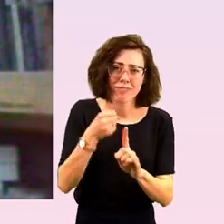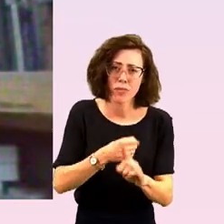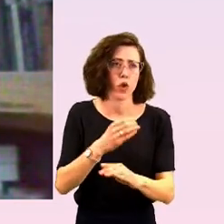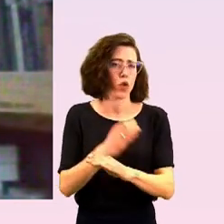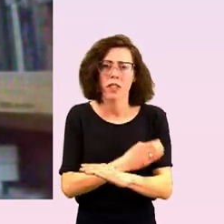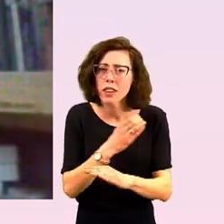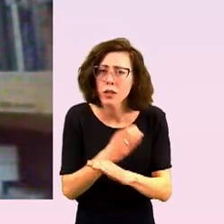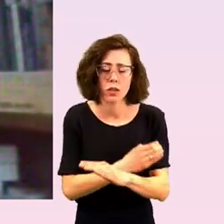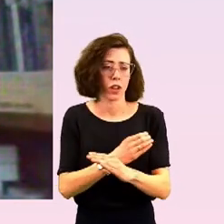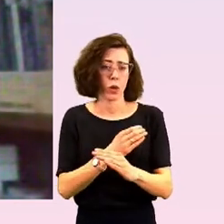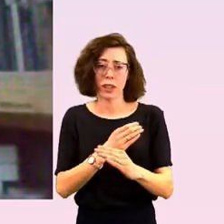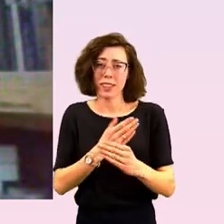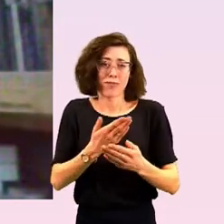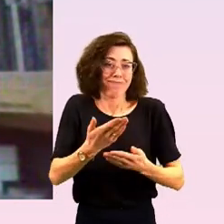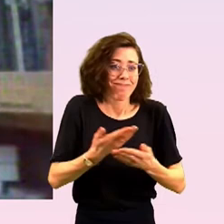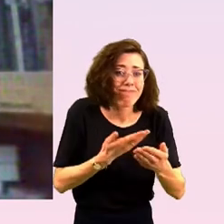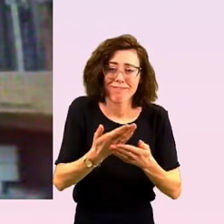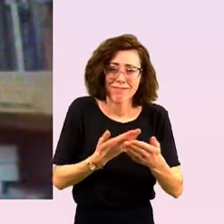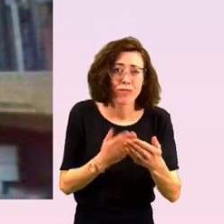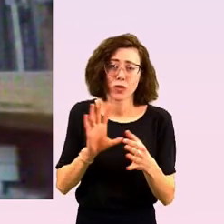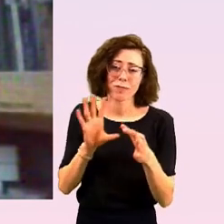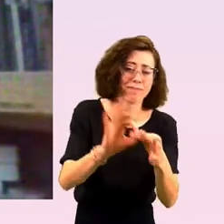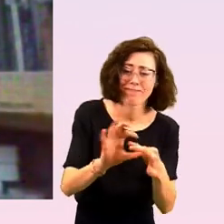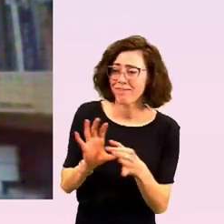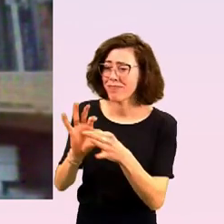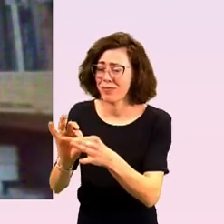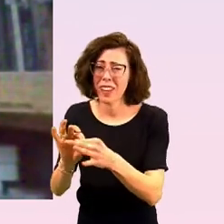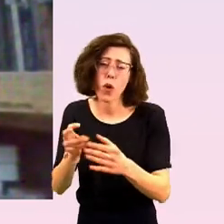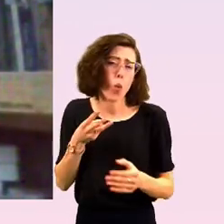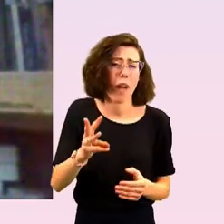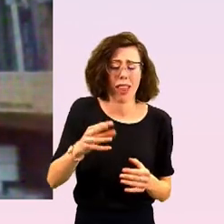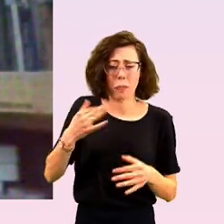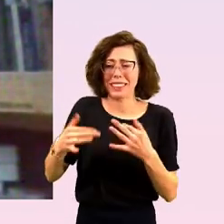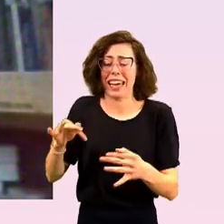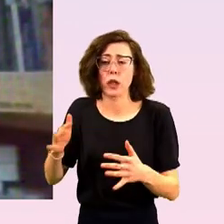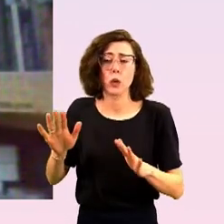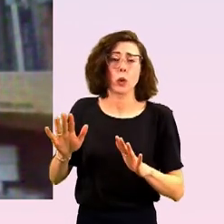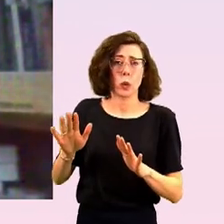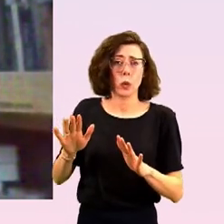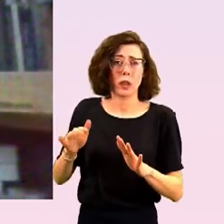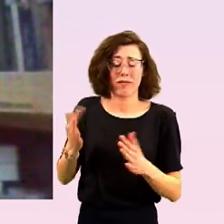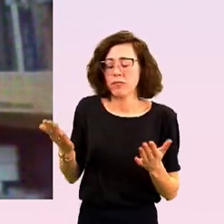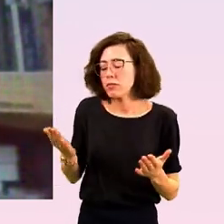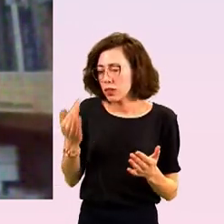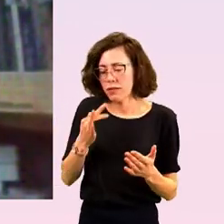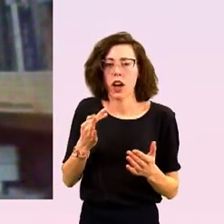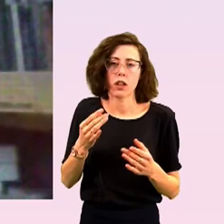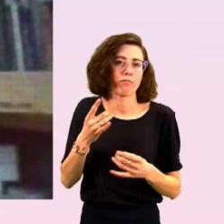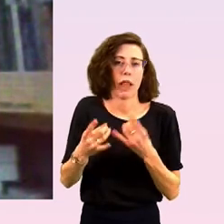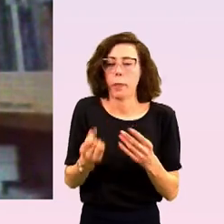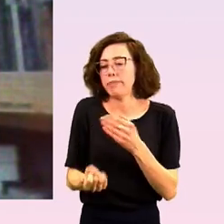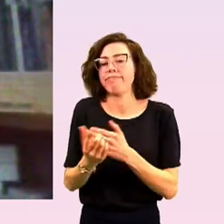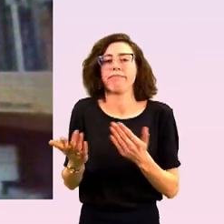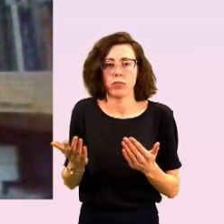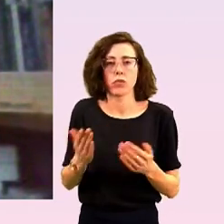keep talking, keep reaching out. Mistakes happen. If you make a mistake, make it, move on, get over it. That's what has to happen. And people